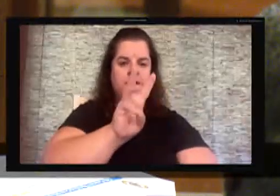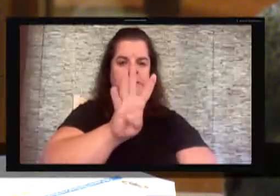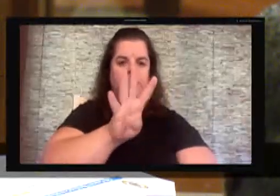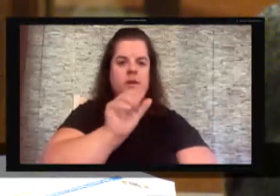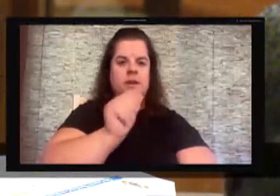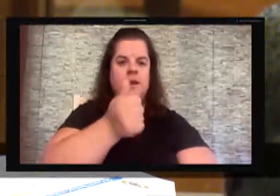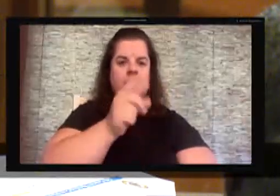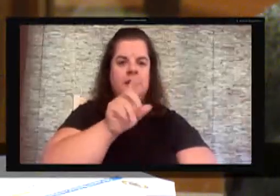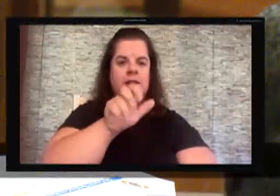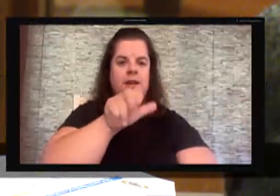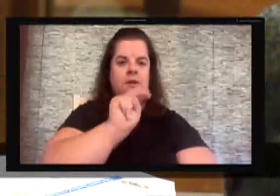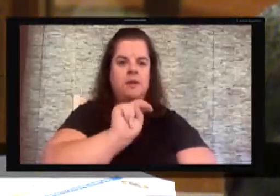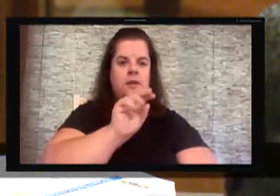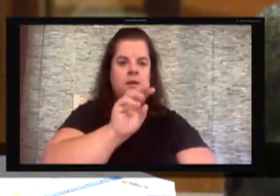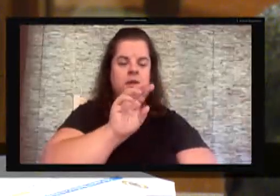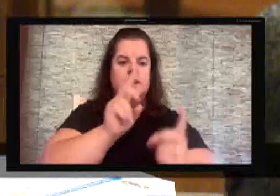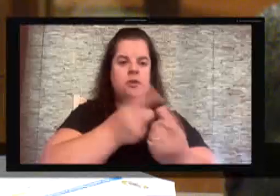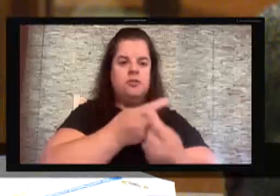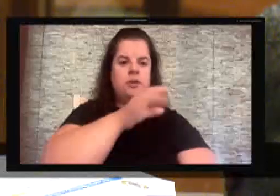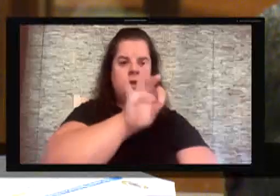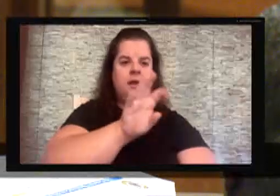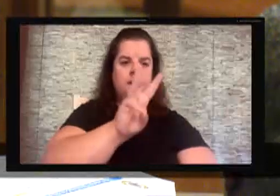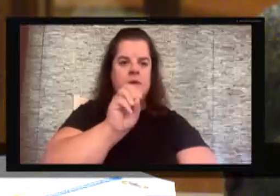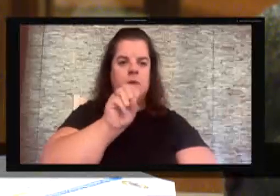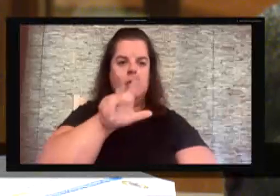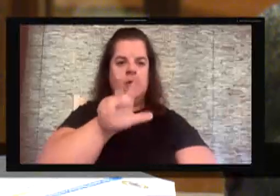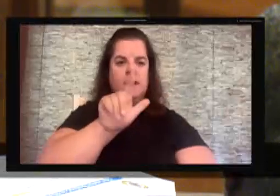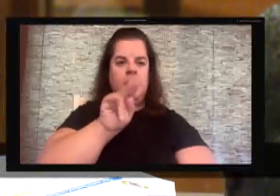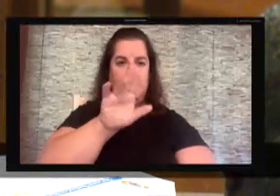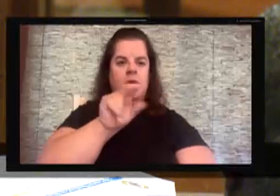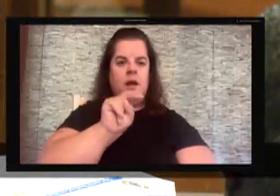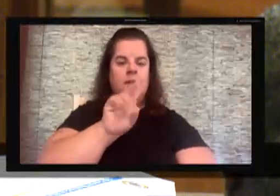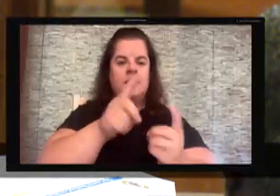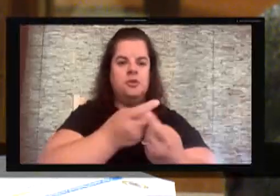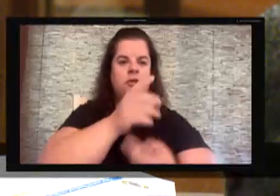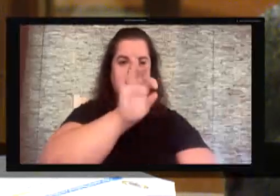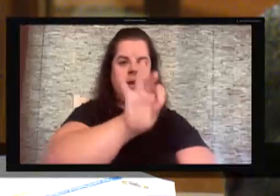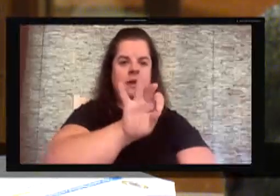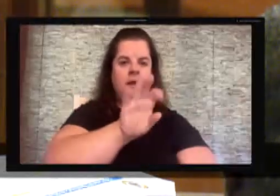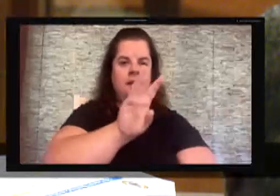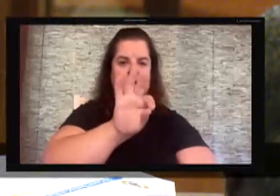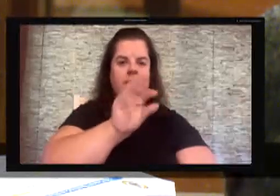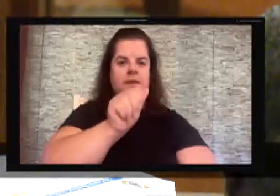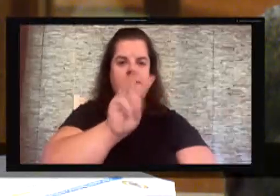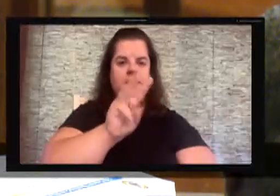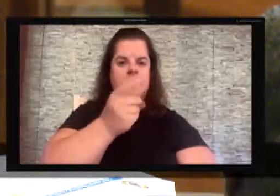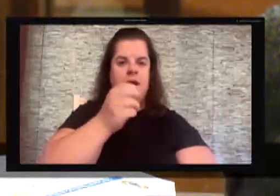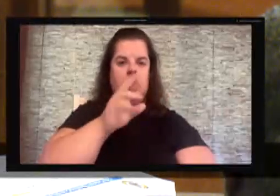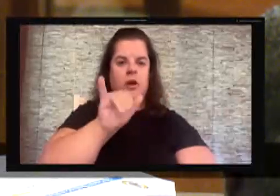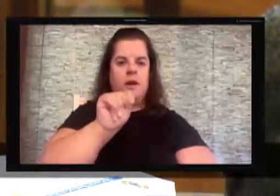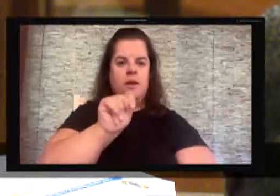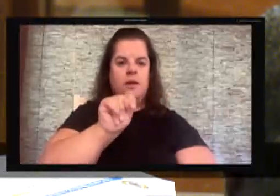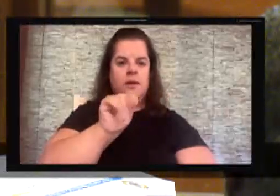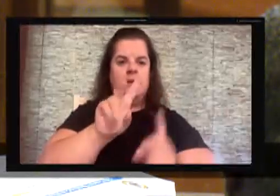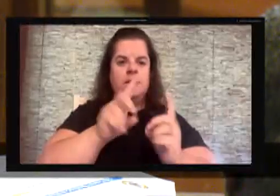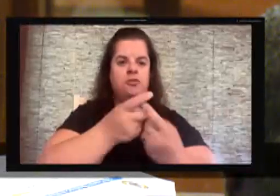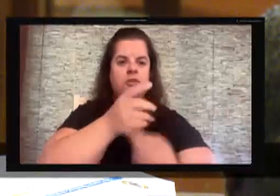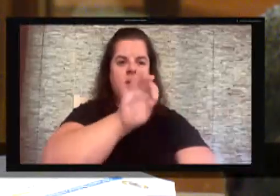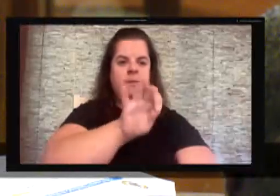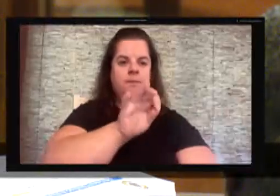Street, Council District 9, 603 Lincoln Avenue, Council District 9, 916 Garrett Street, Council District